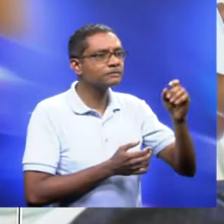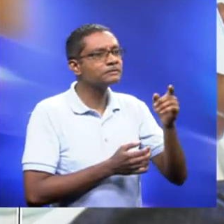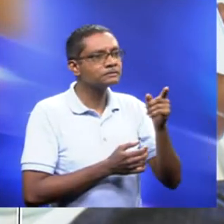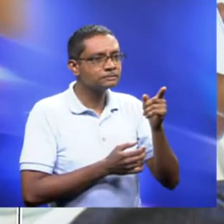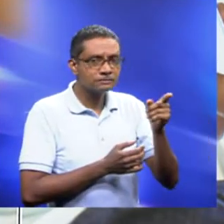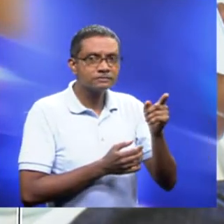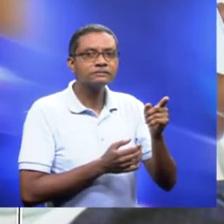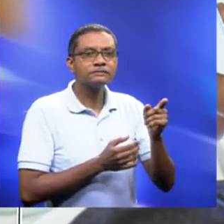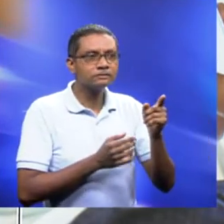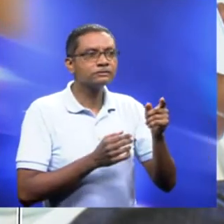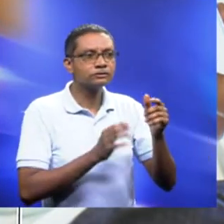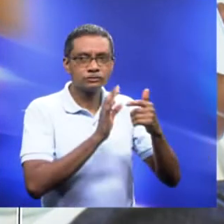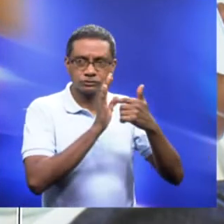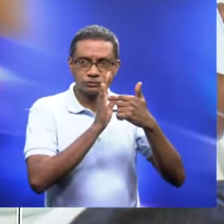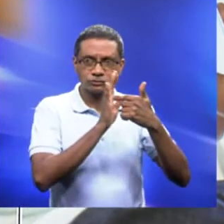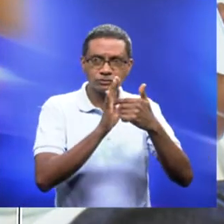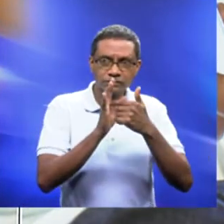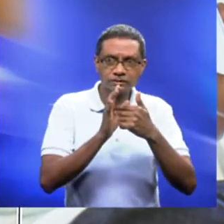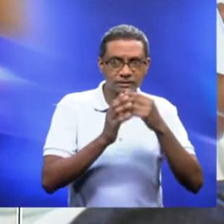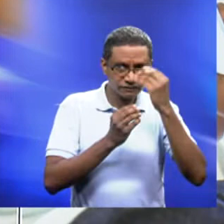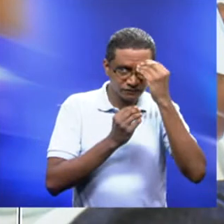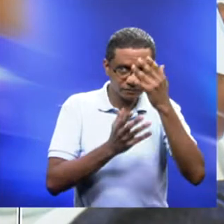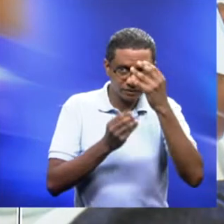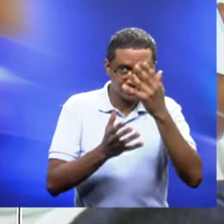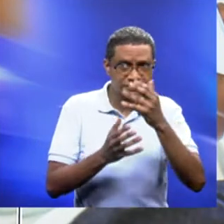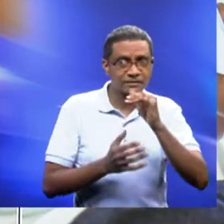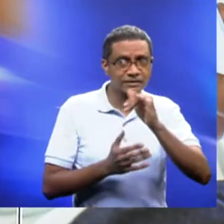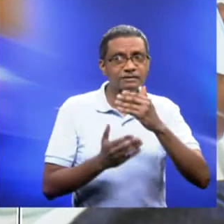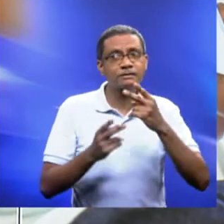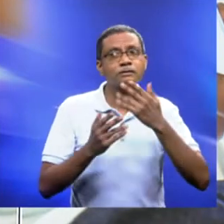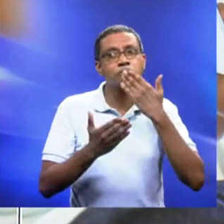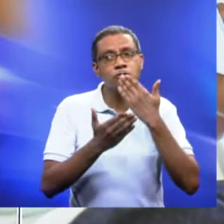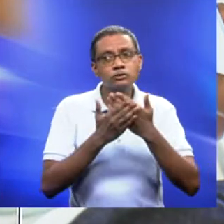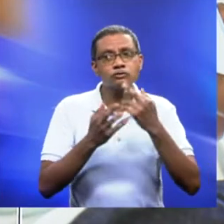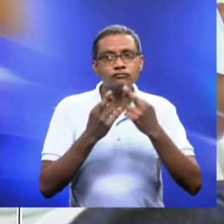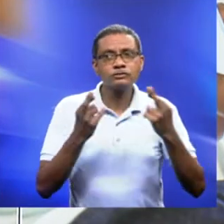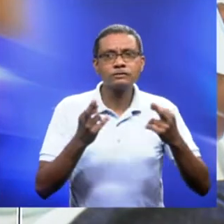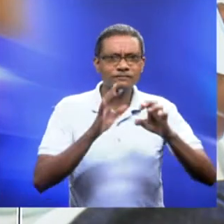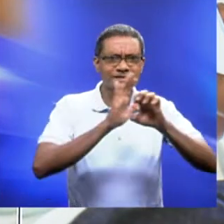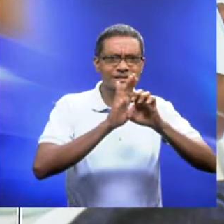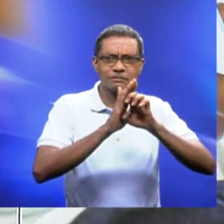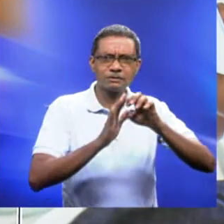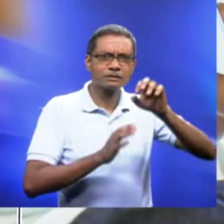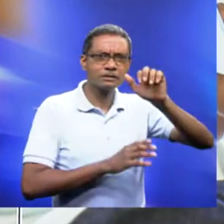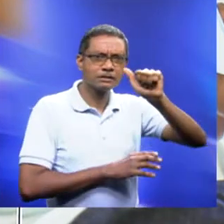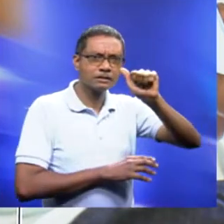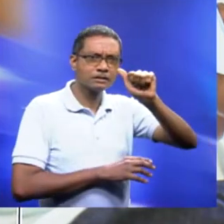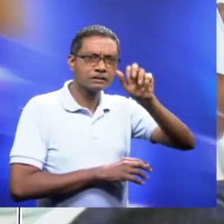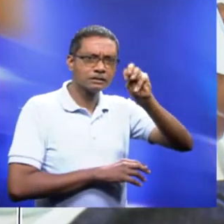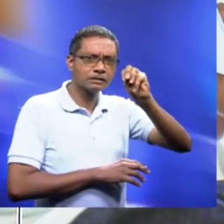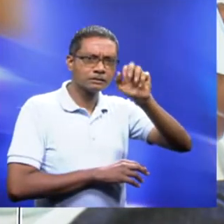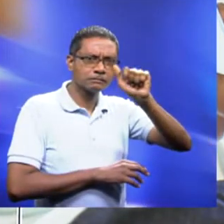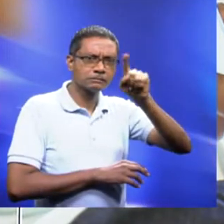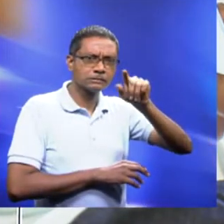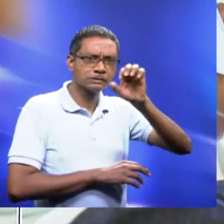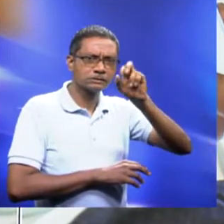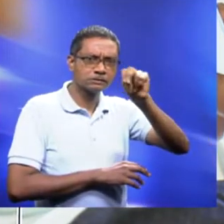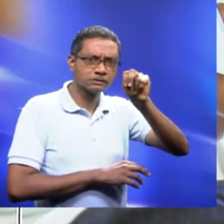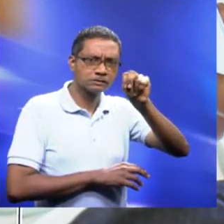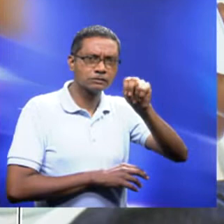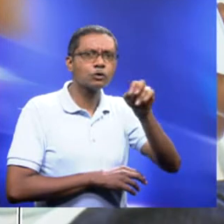we'll understand why it is these things are happening. Companies like Amazon, companies like Google, they make money off of your